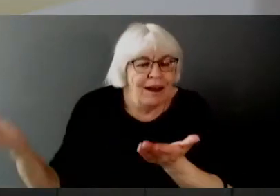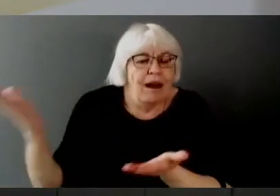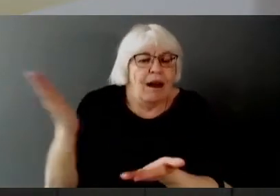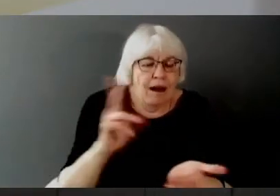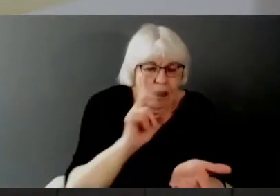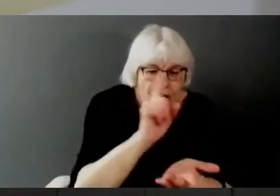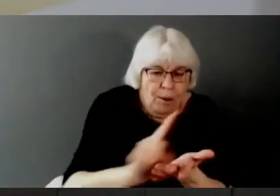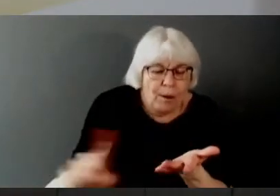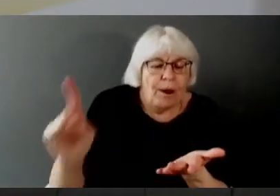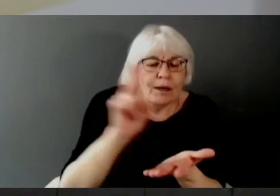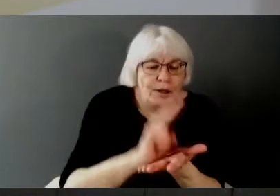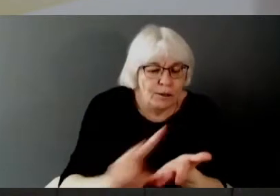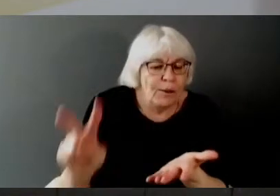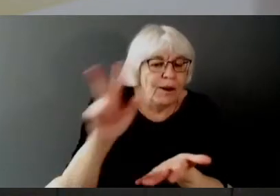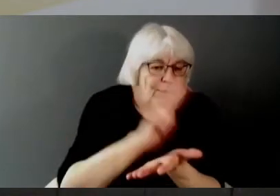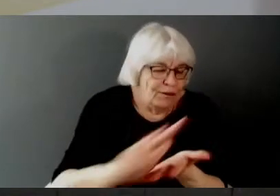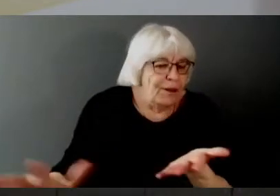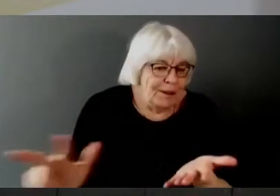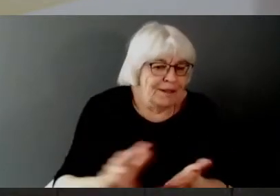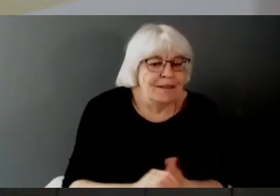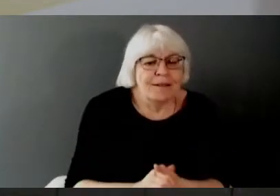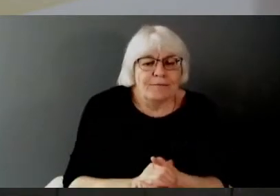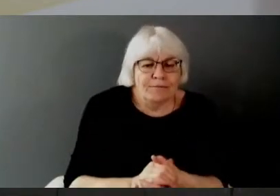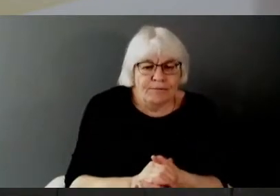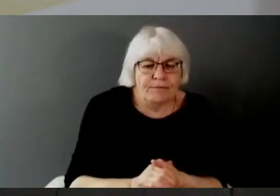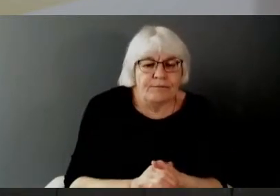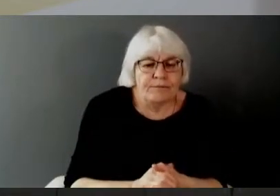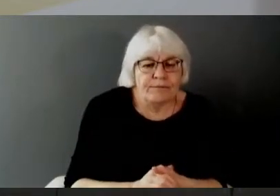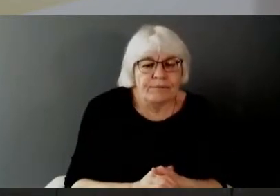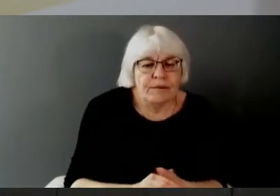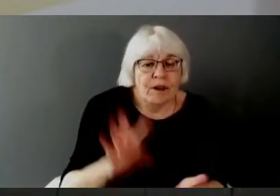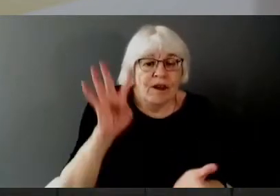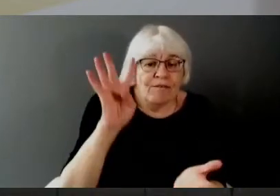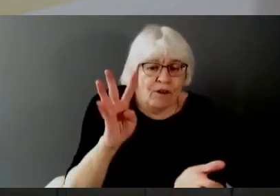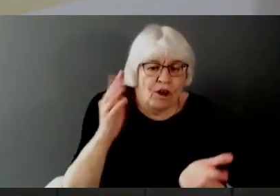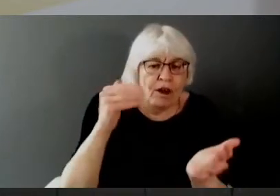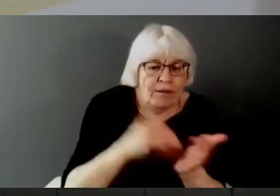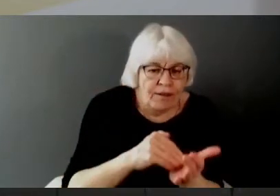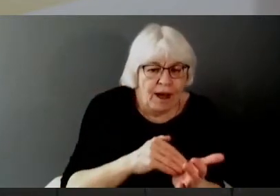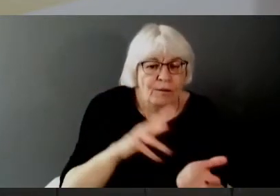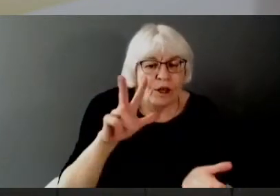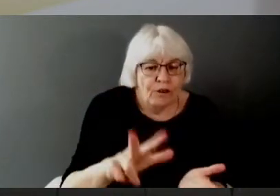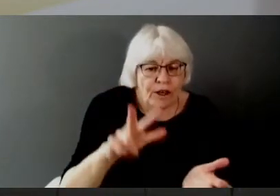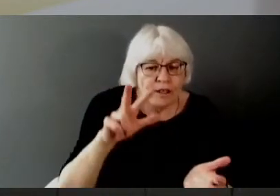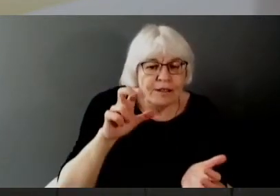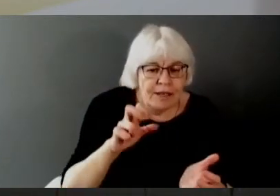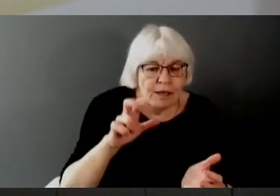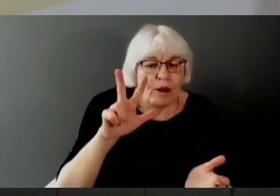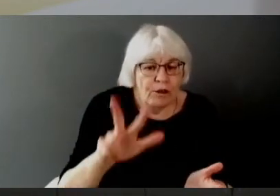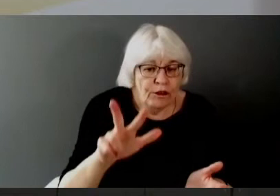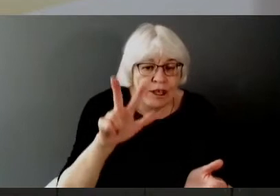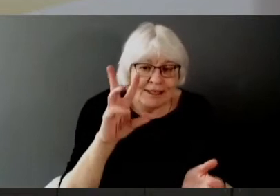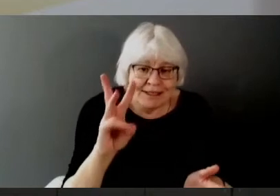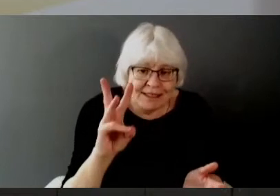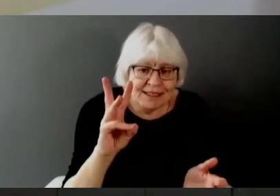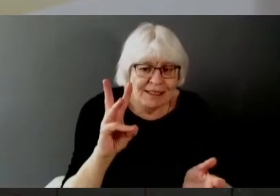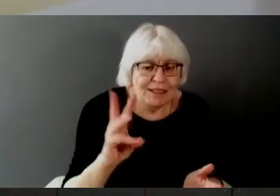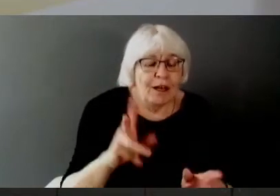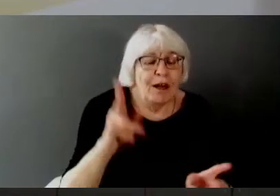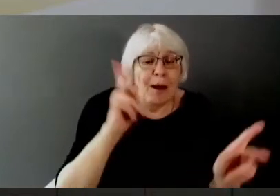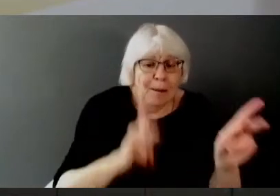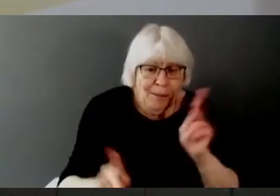of 4,336 people with COVID-19 were being treated in hospital each day. There